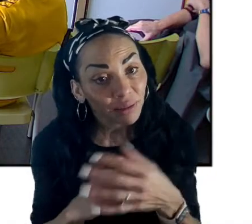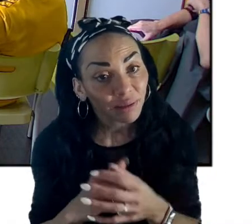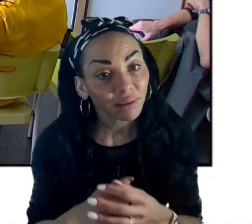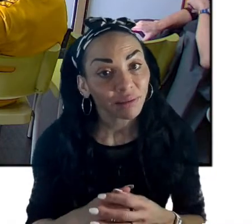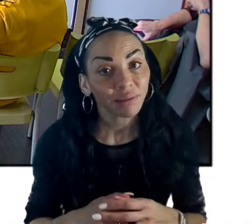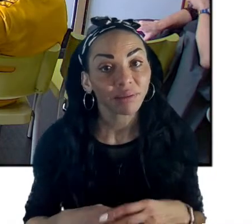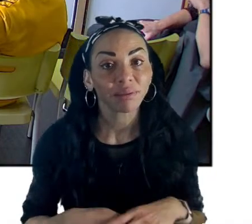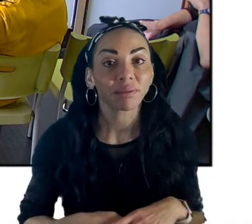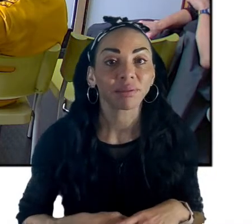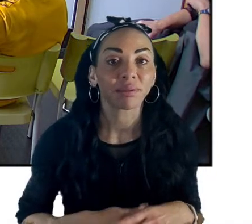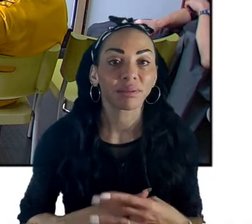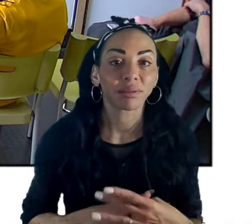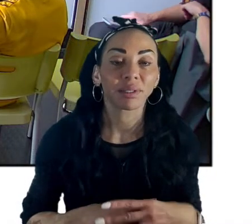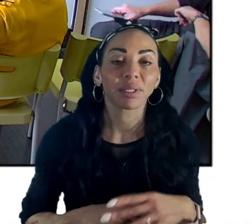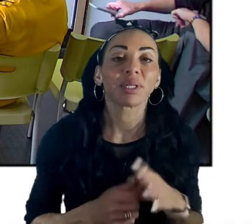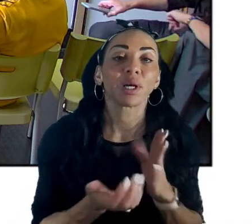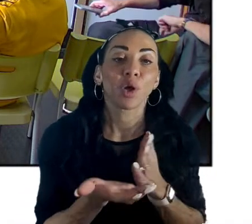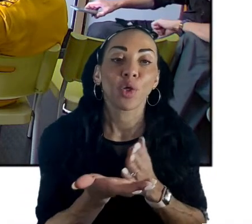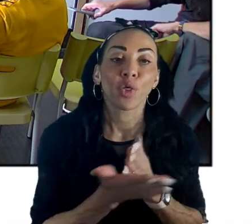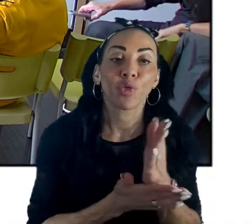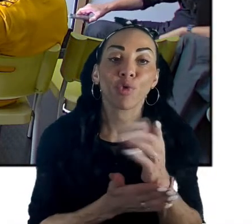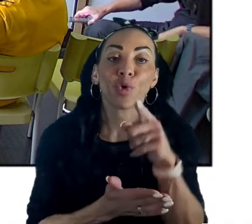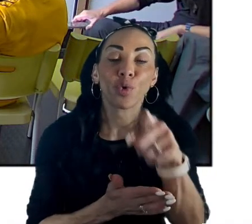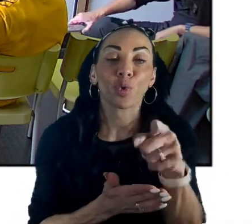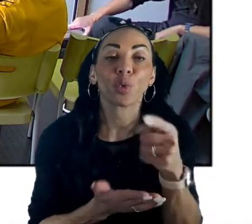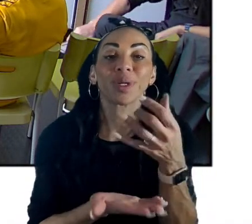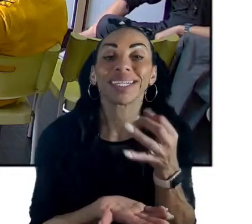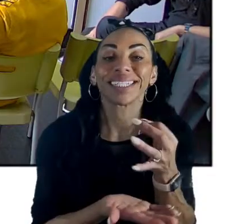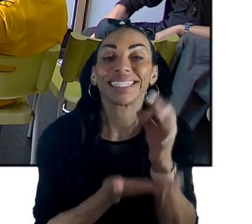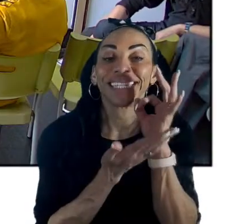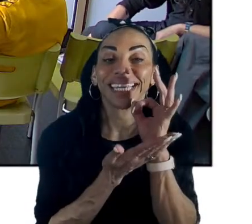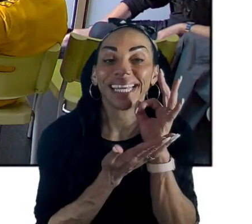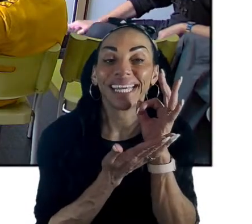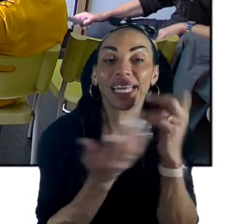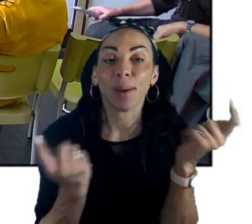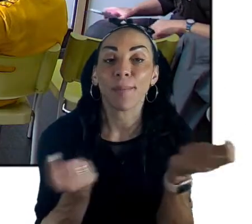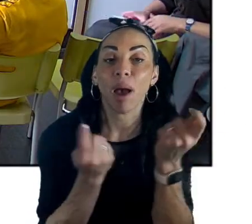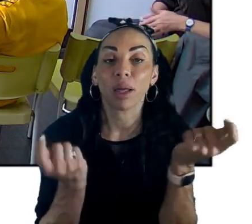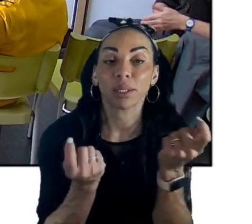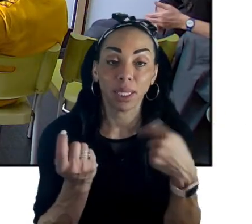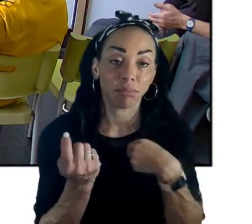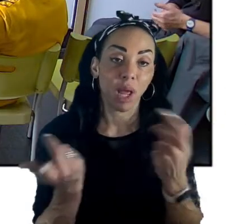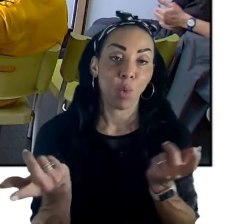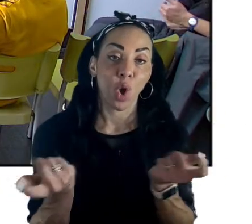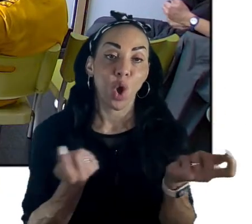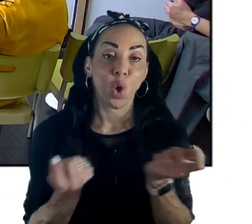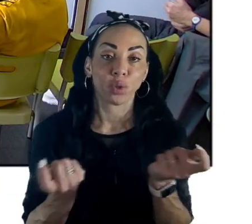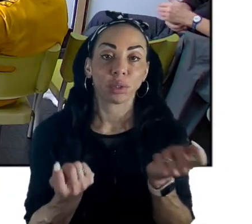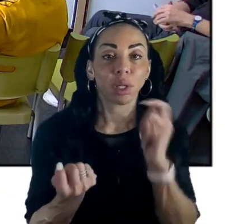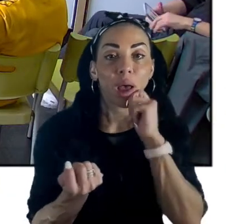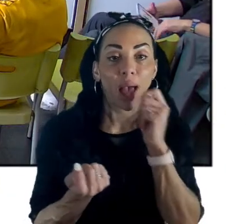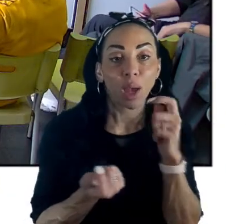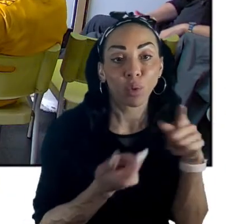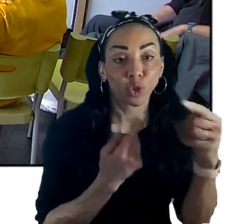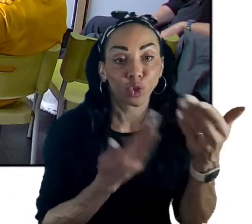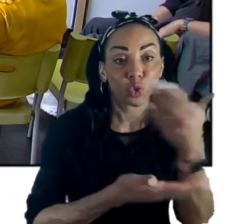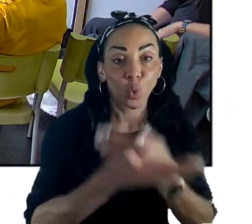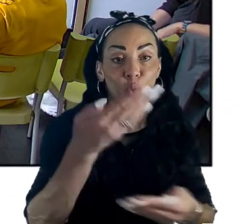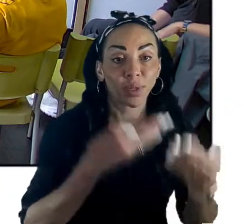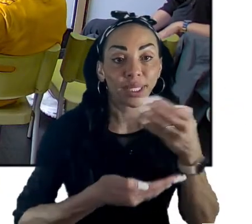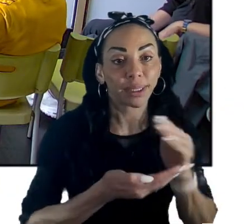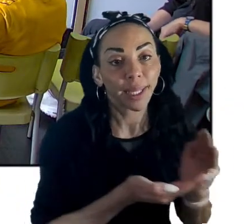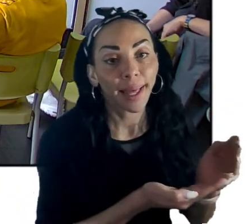the through hosting the tea parties, I would collect those stories.